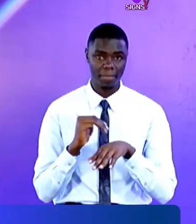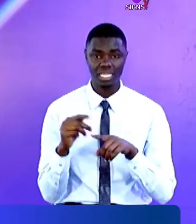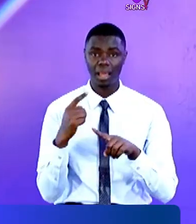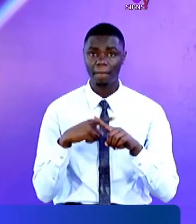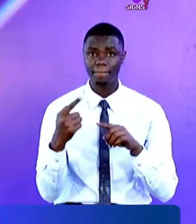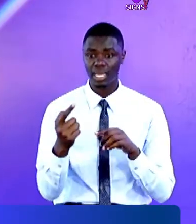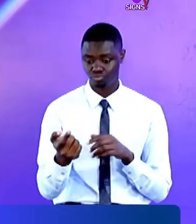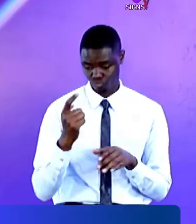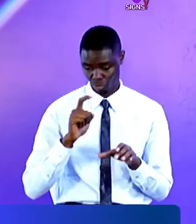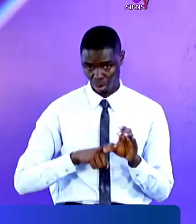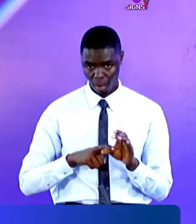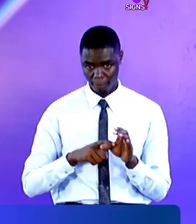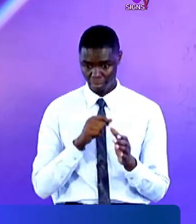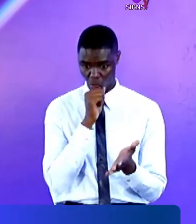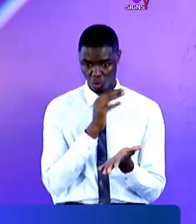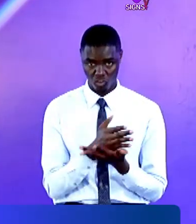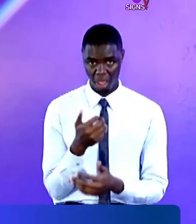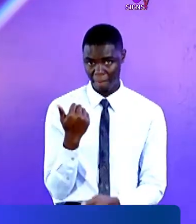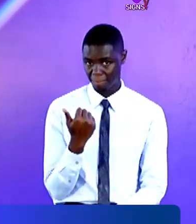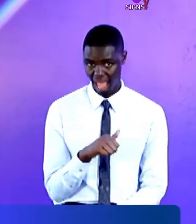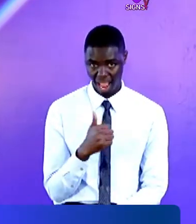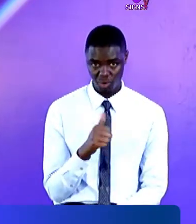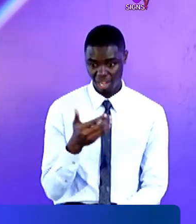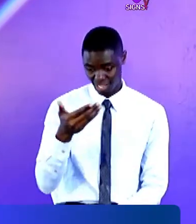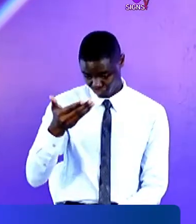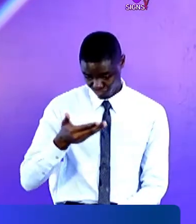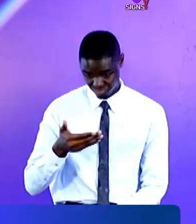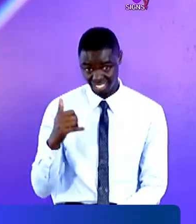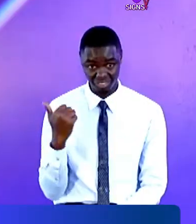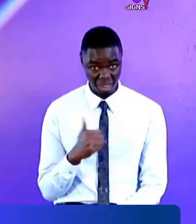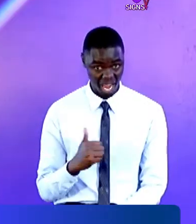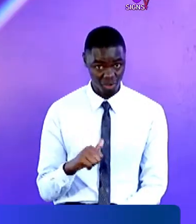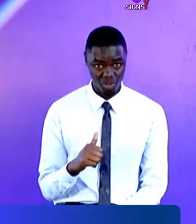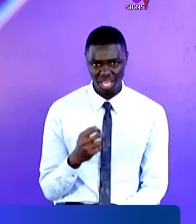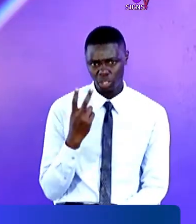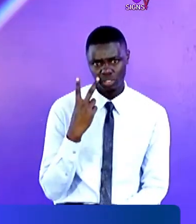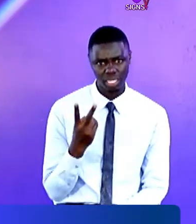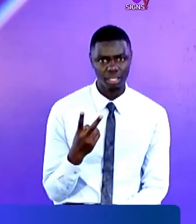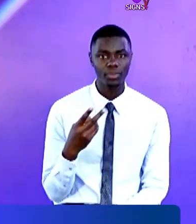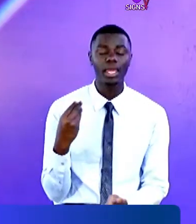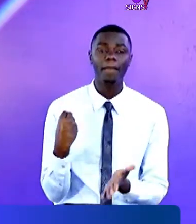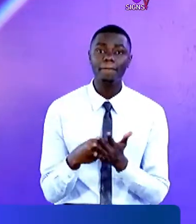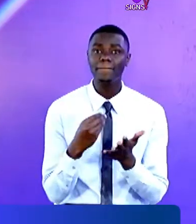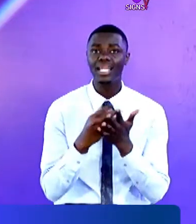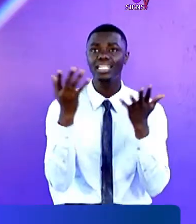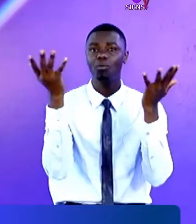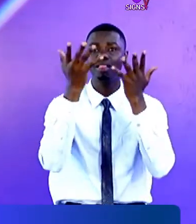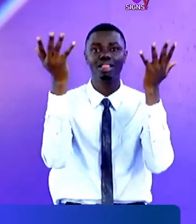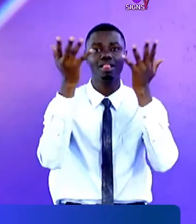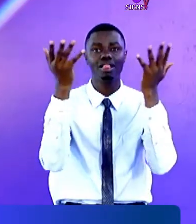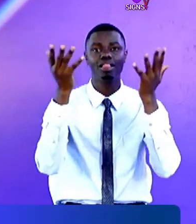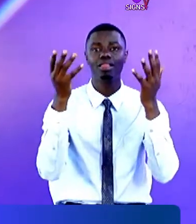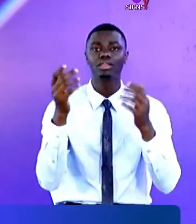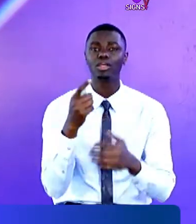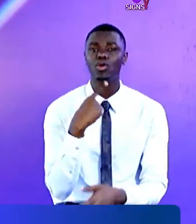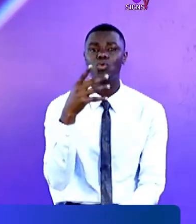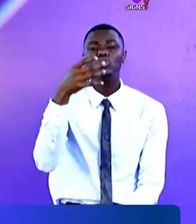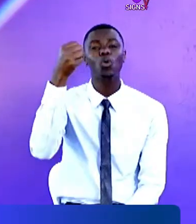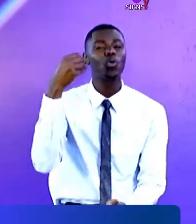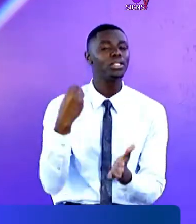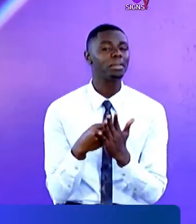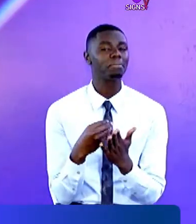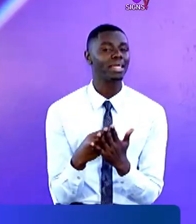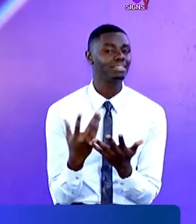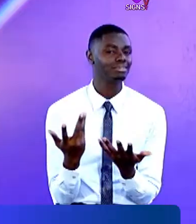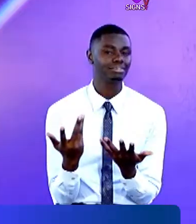to what is called confirmed you have received. Yeah. So the money must be in the air. So who is holding this money on the